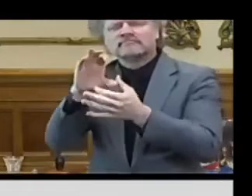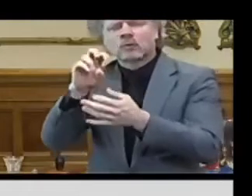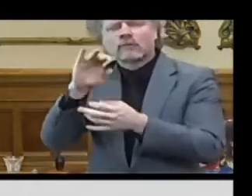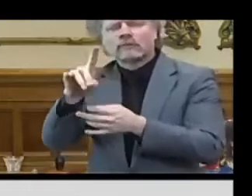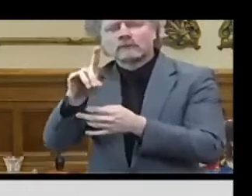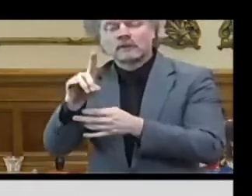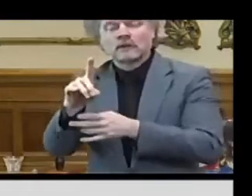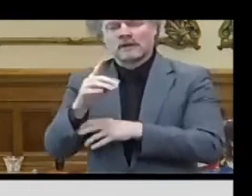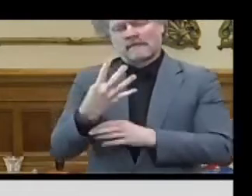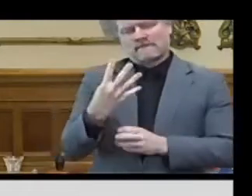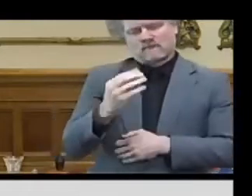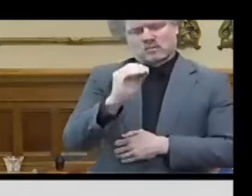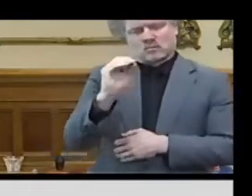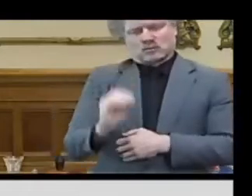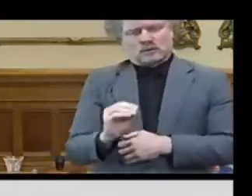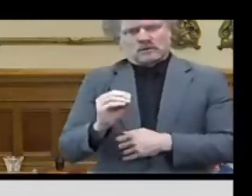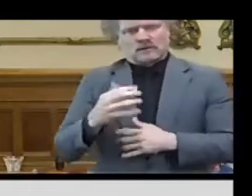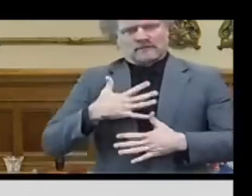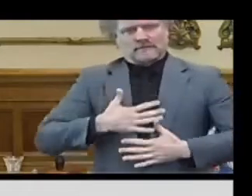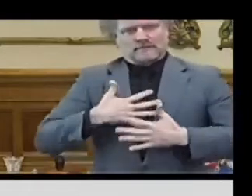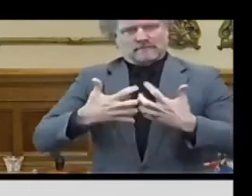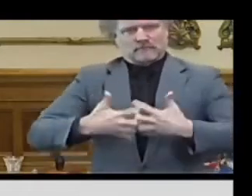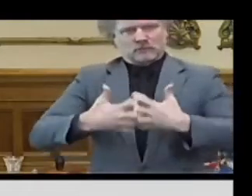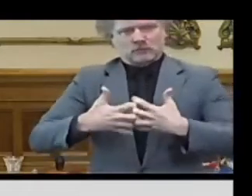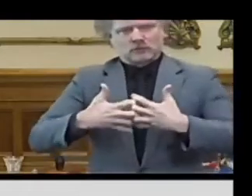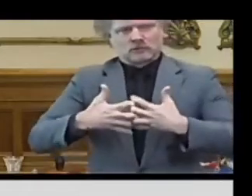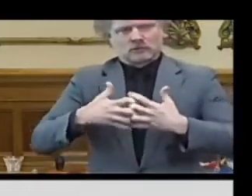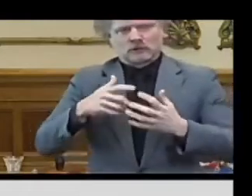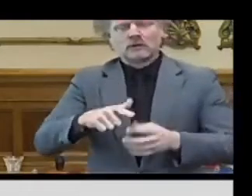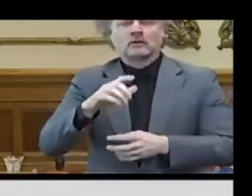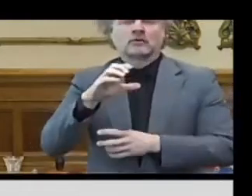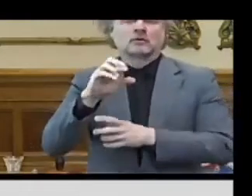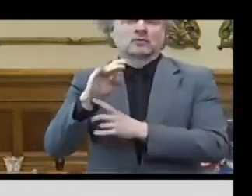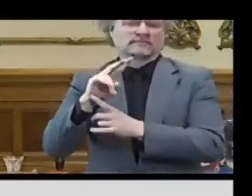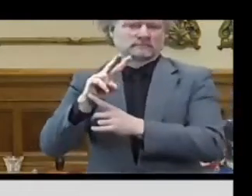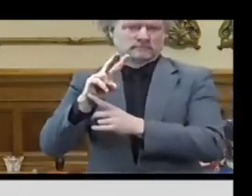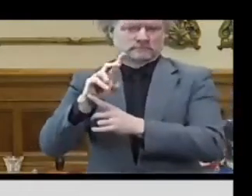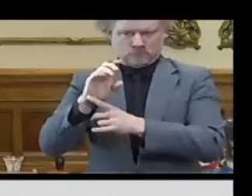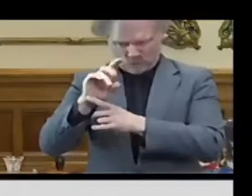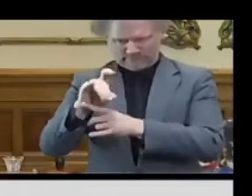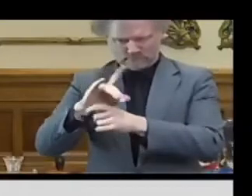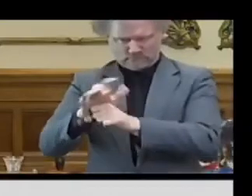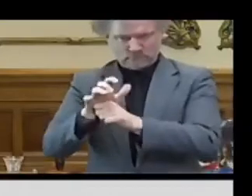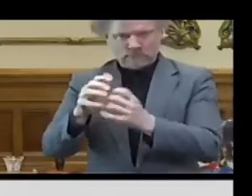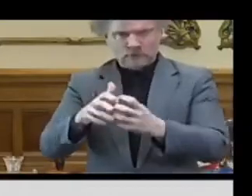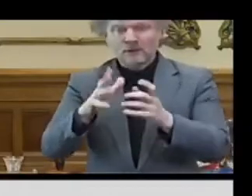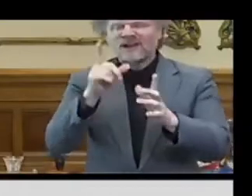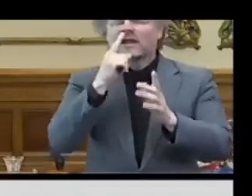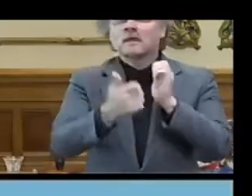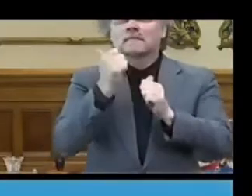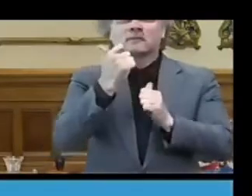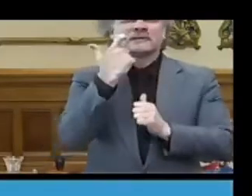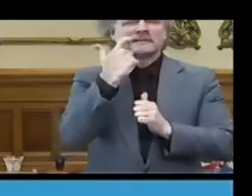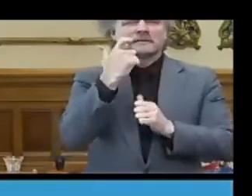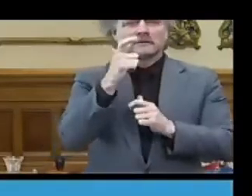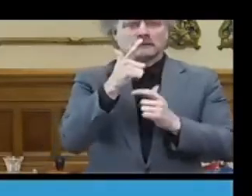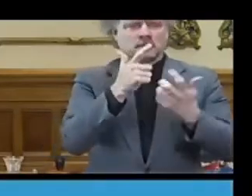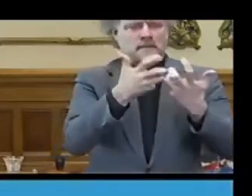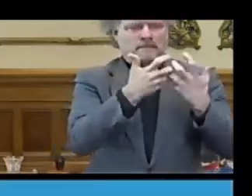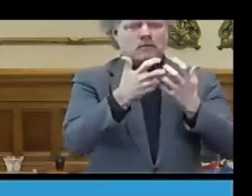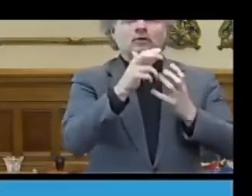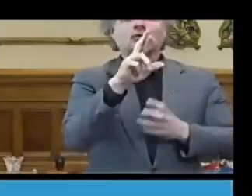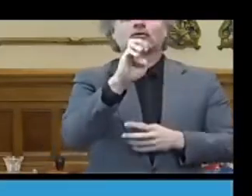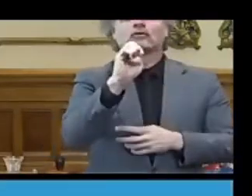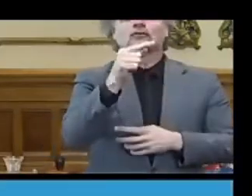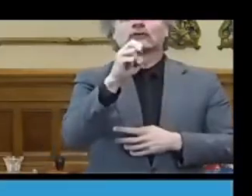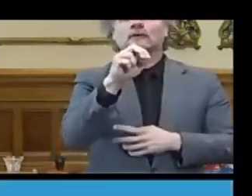about 4% of ventilators are being used by COVID patients. I want to share the latest data from our partners at Regenstrief